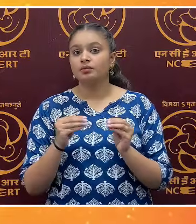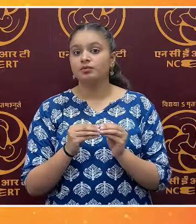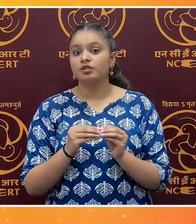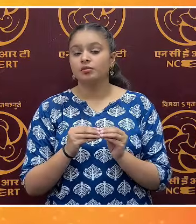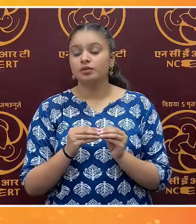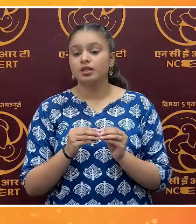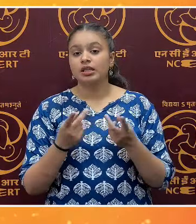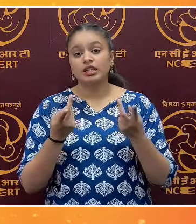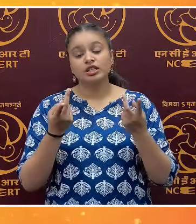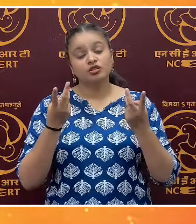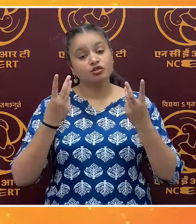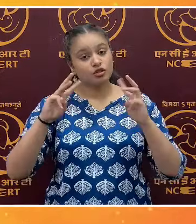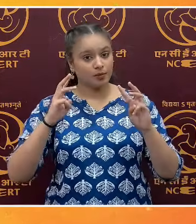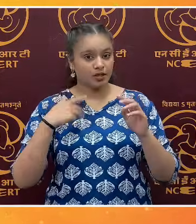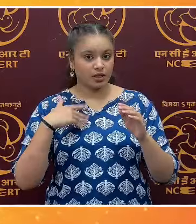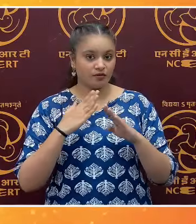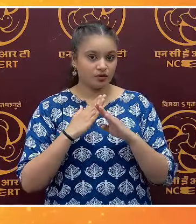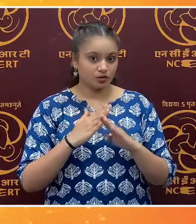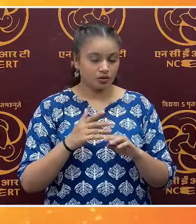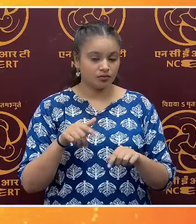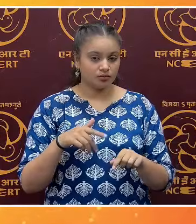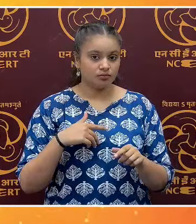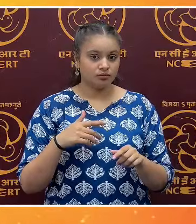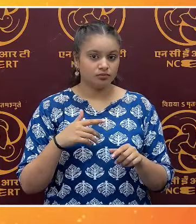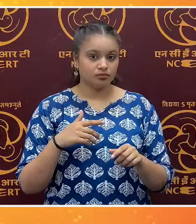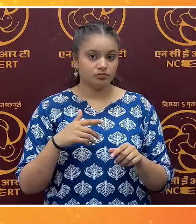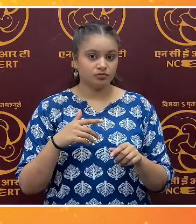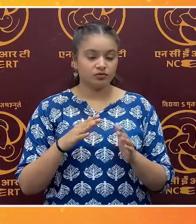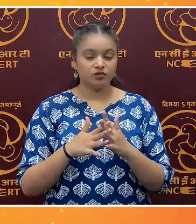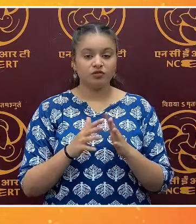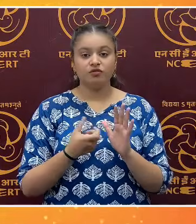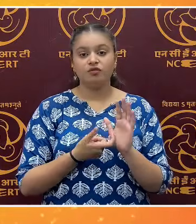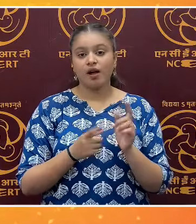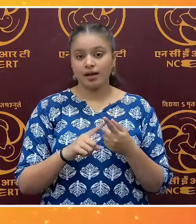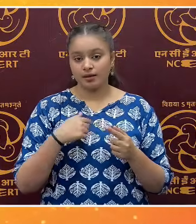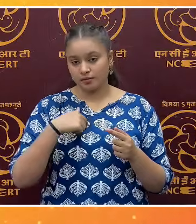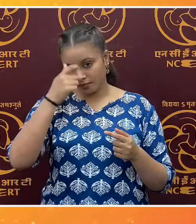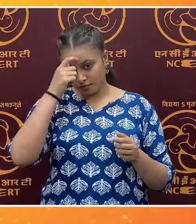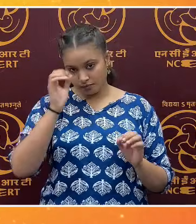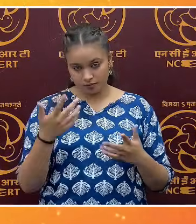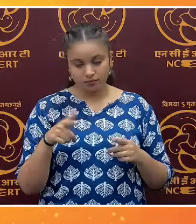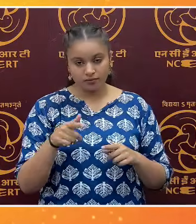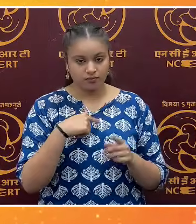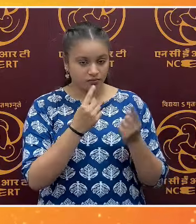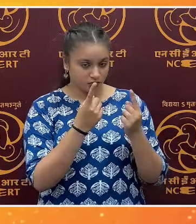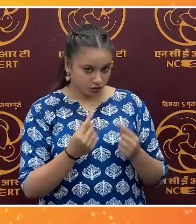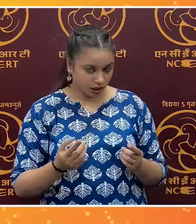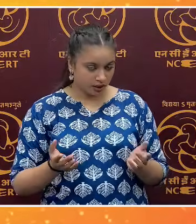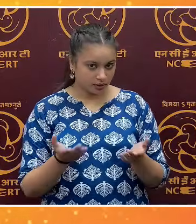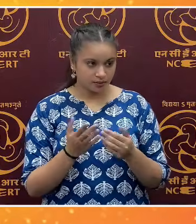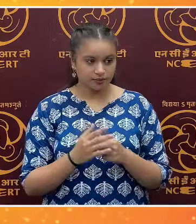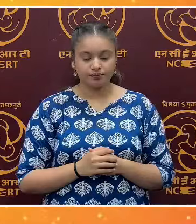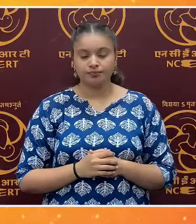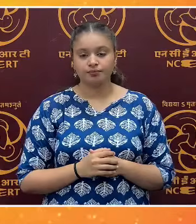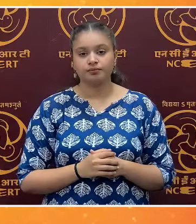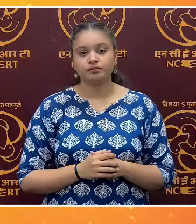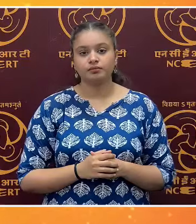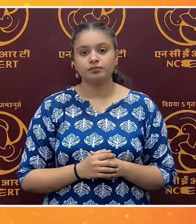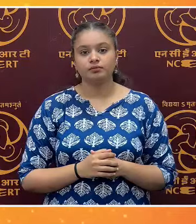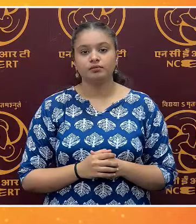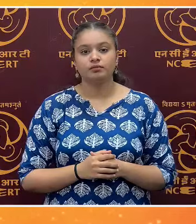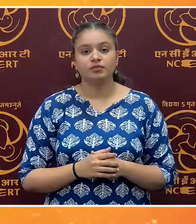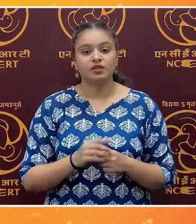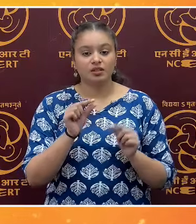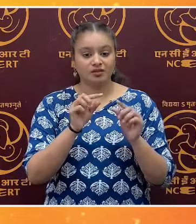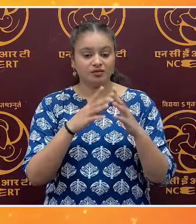safety. Here some error is there in the case of wiring. Okay. So let's investigate. Replace wire. We have replaced